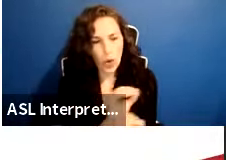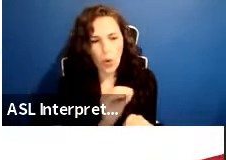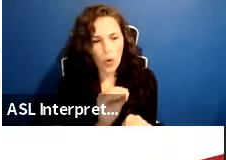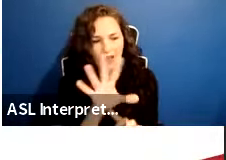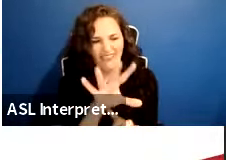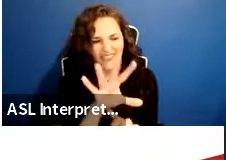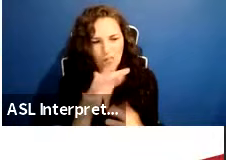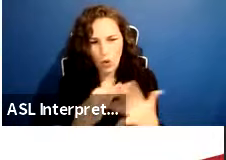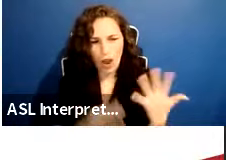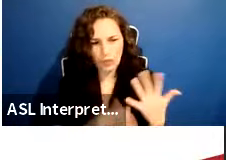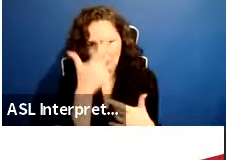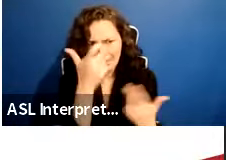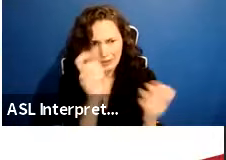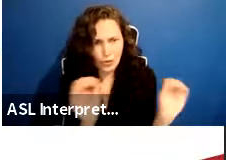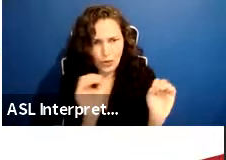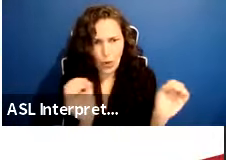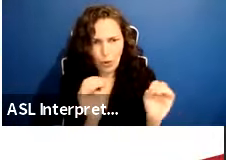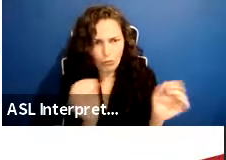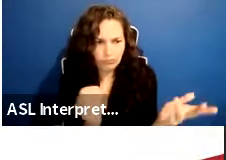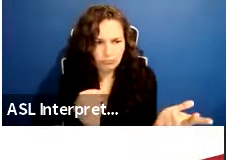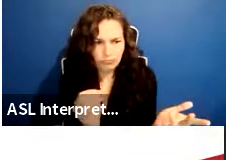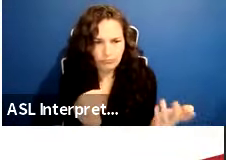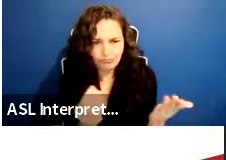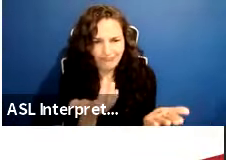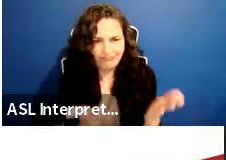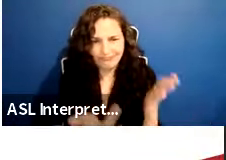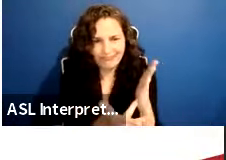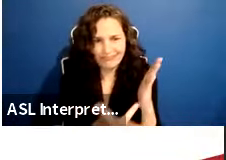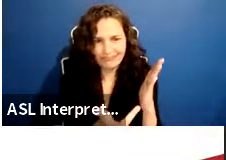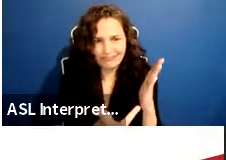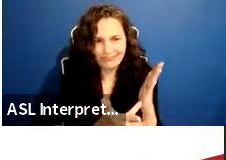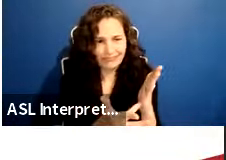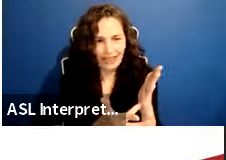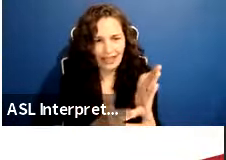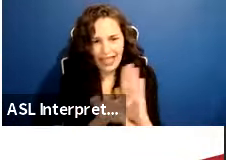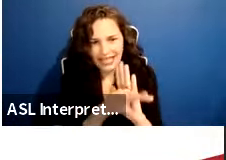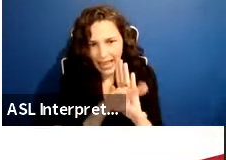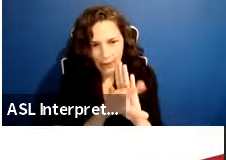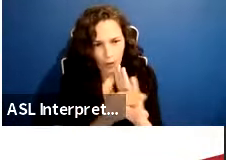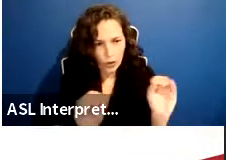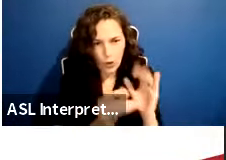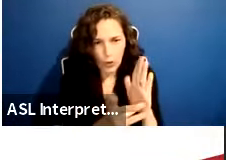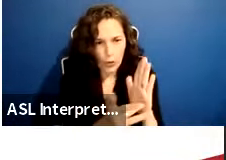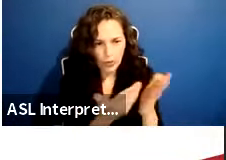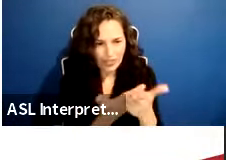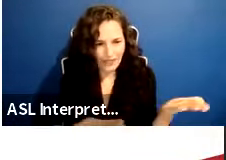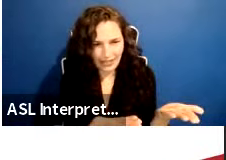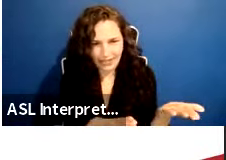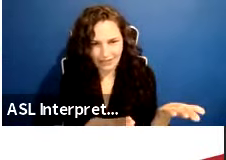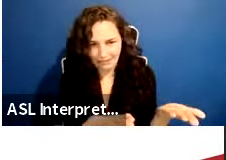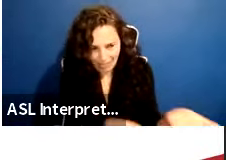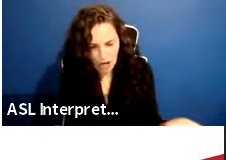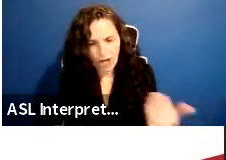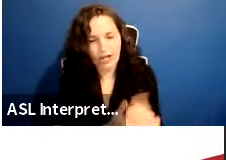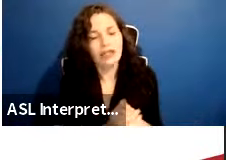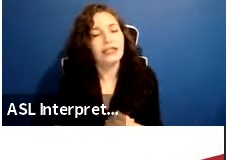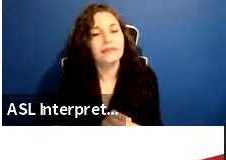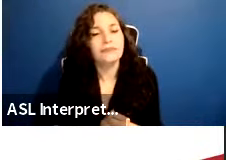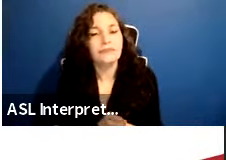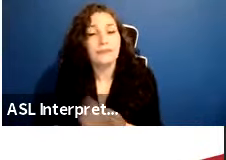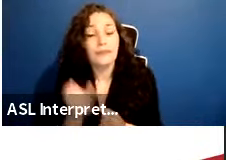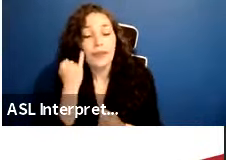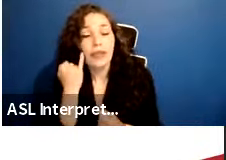you because there's no camera or device to enable us to see you in the Zoom meeting. But if there is, you can actually